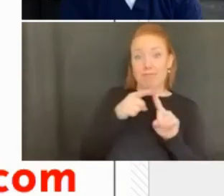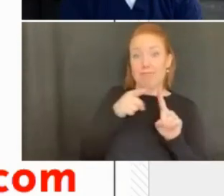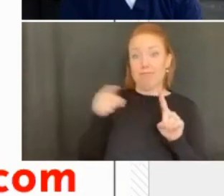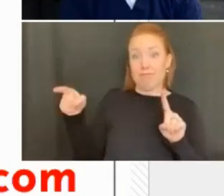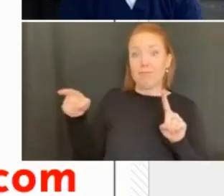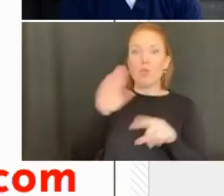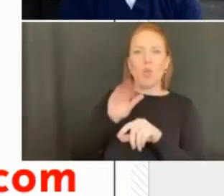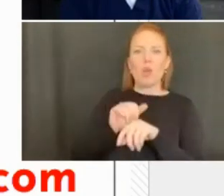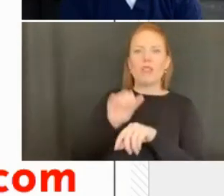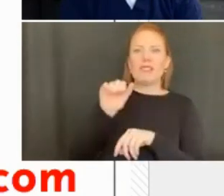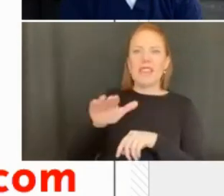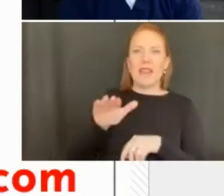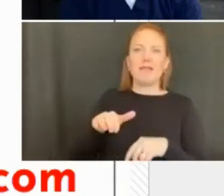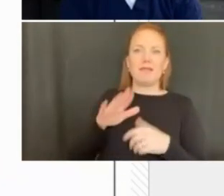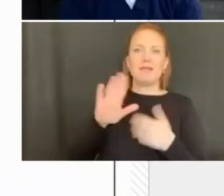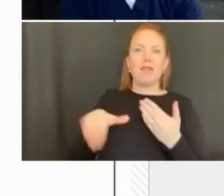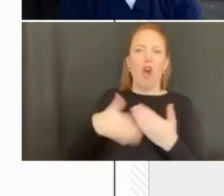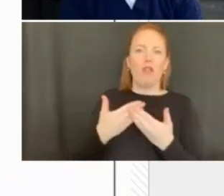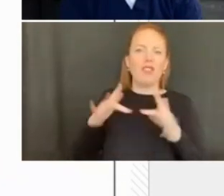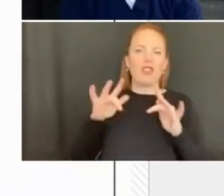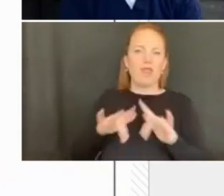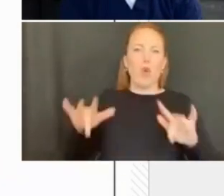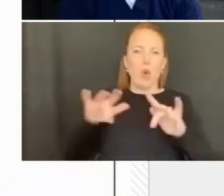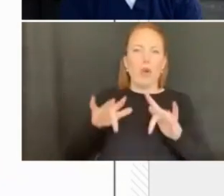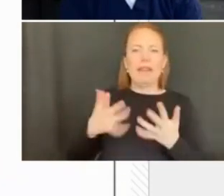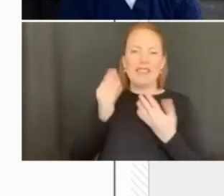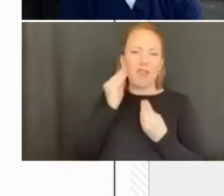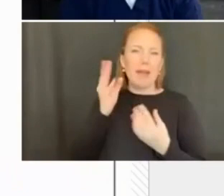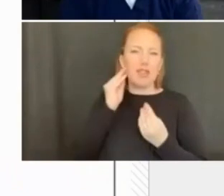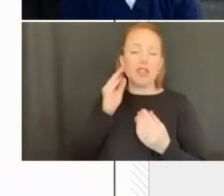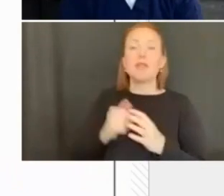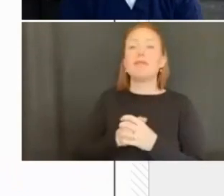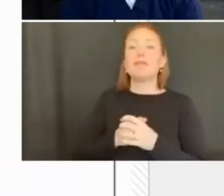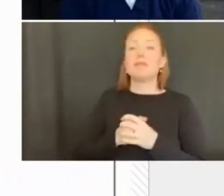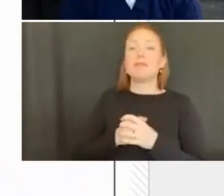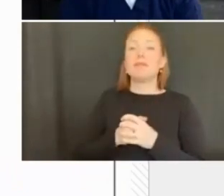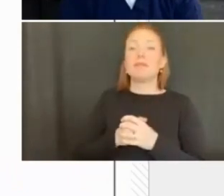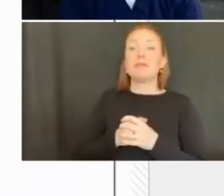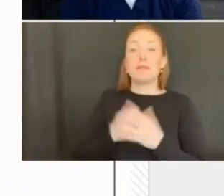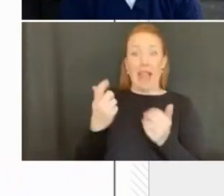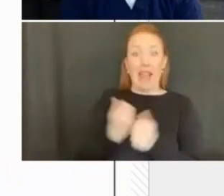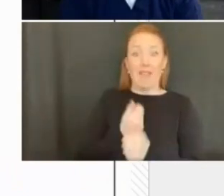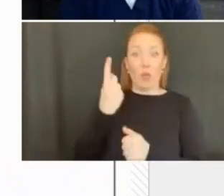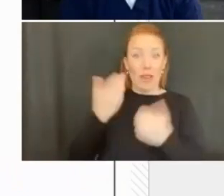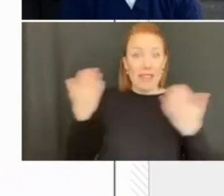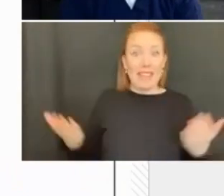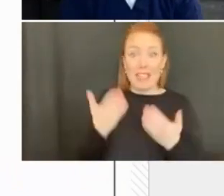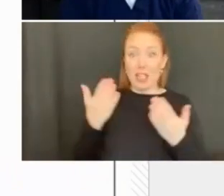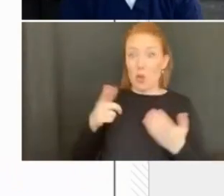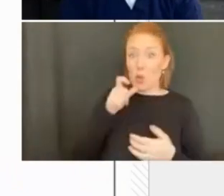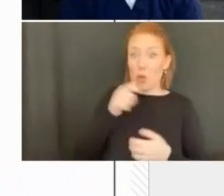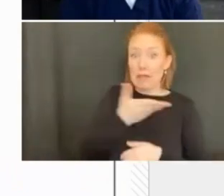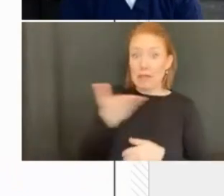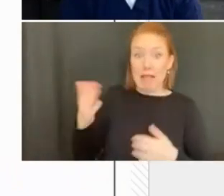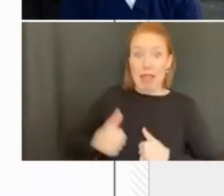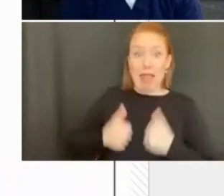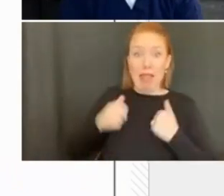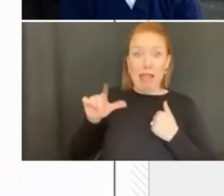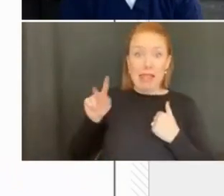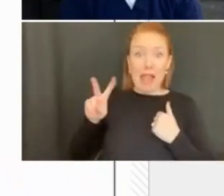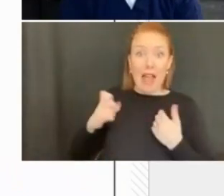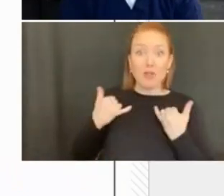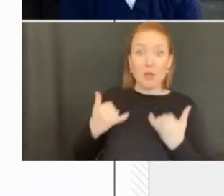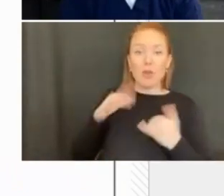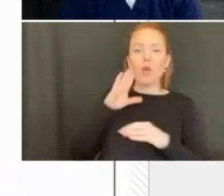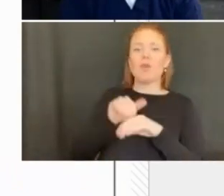you. And finally, everyone here live with us We're going to send you a certificate